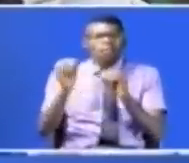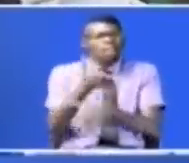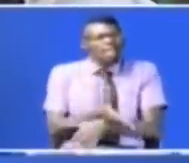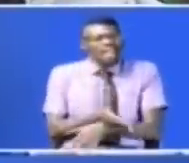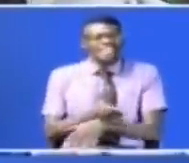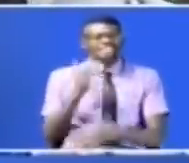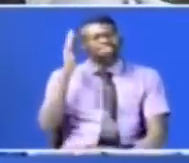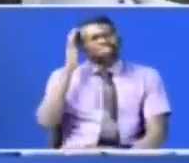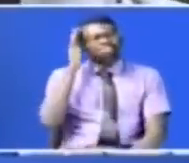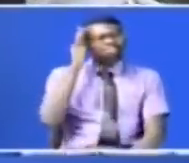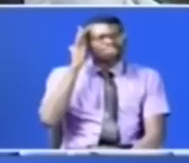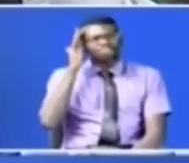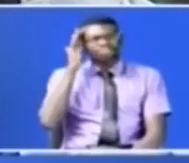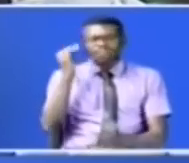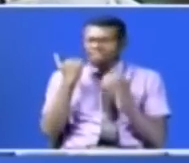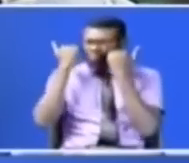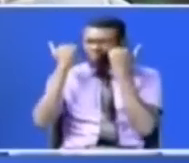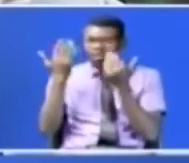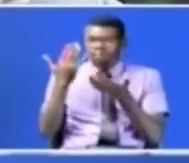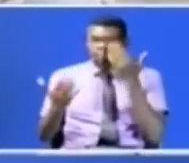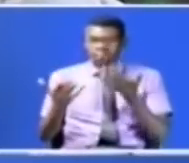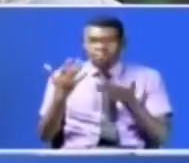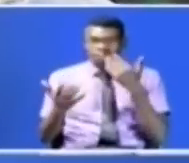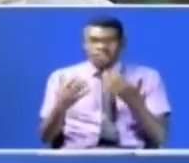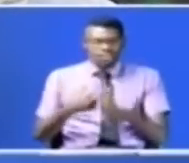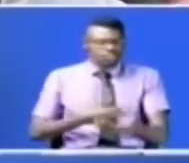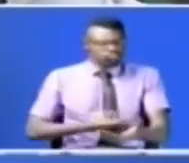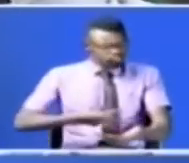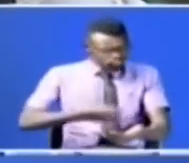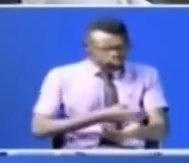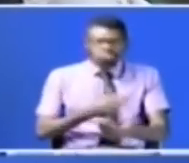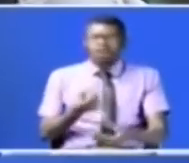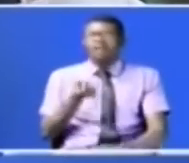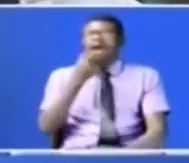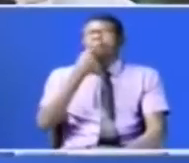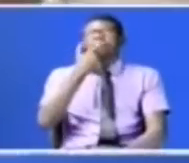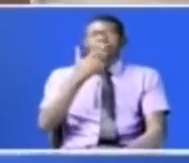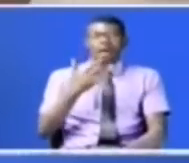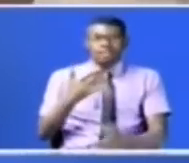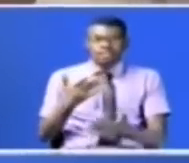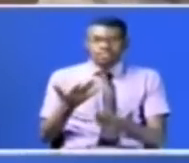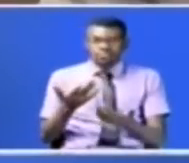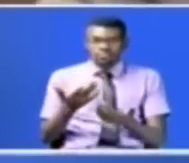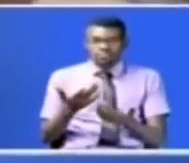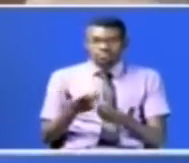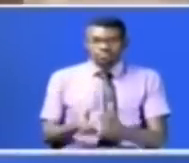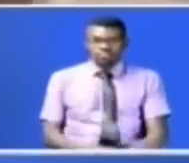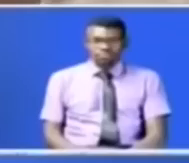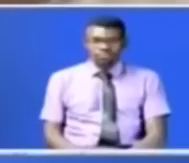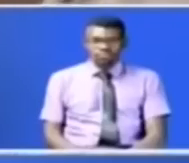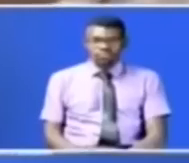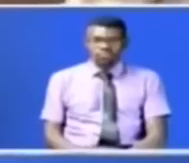anafikiria kama labda amekunywa madawa ya kulevya. Saa nyingine anakunywa inamuonyesha tu hivyo. Mheshimiwa